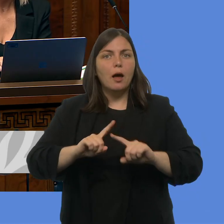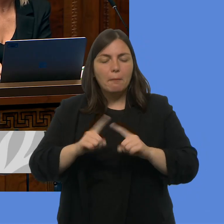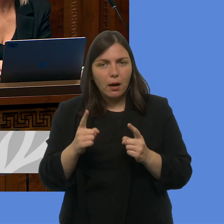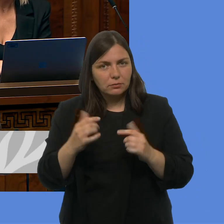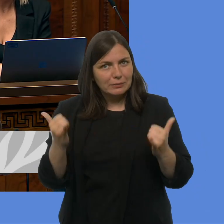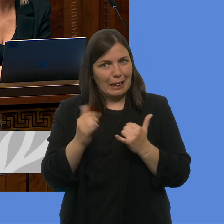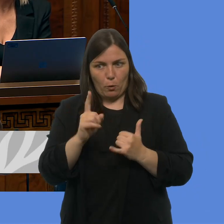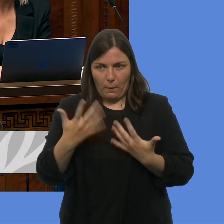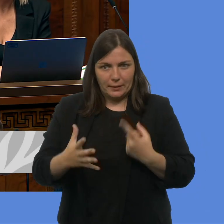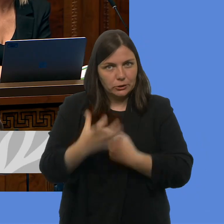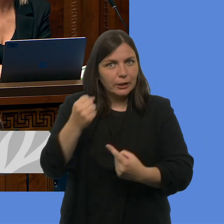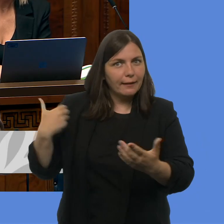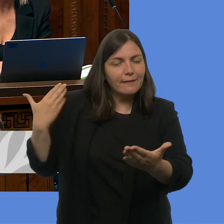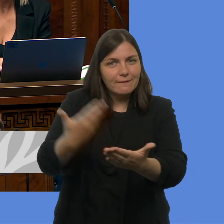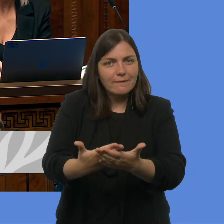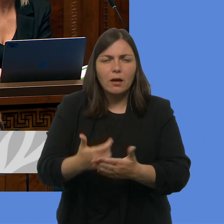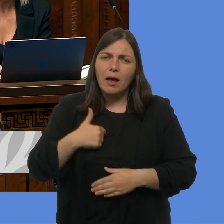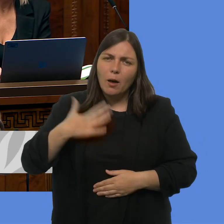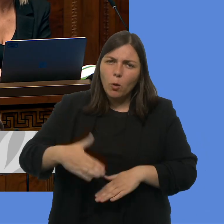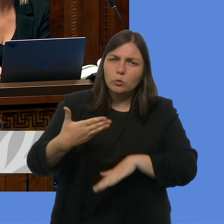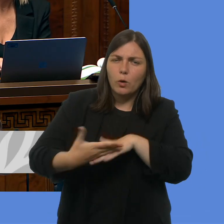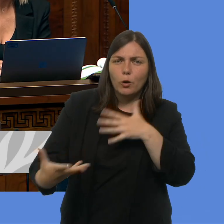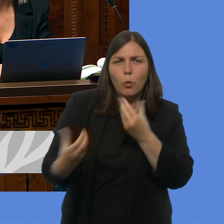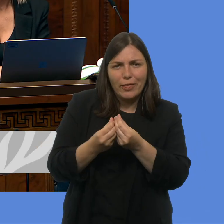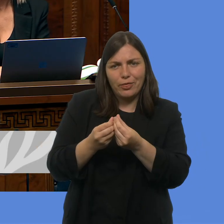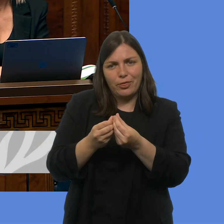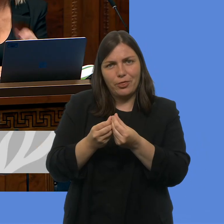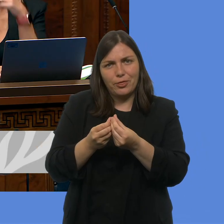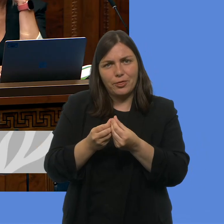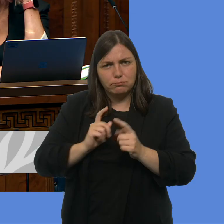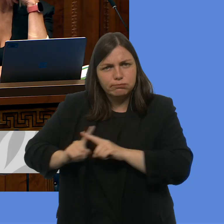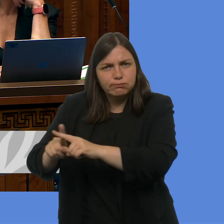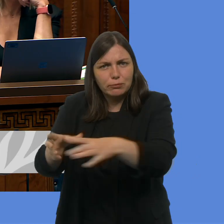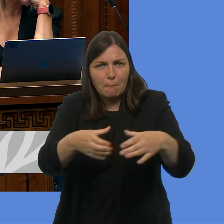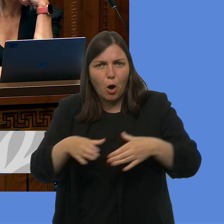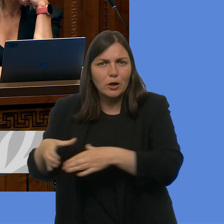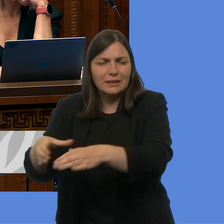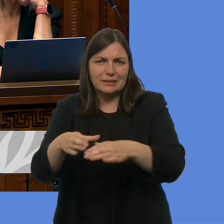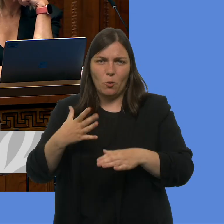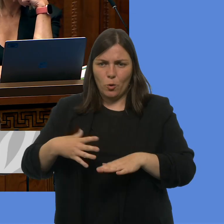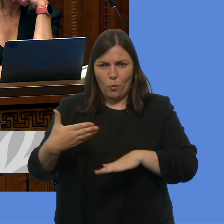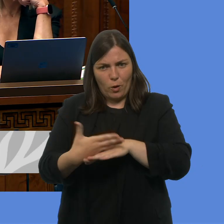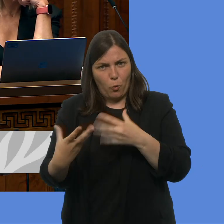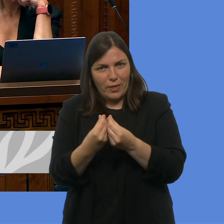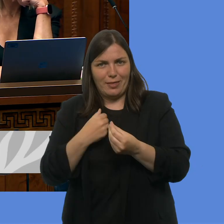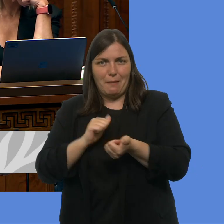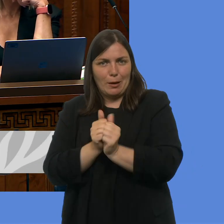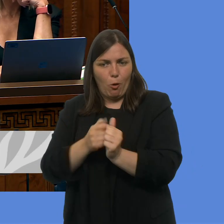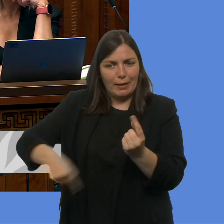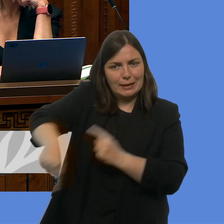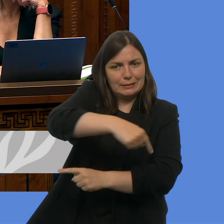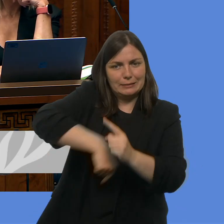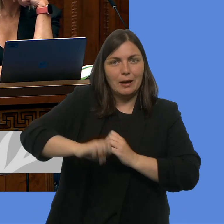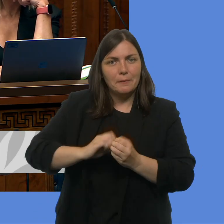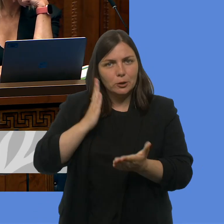development. So in that regard, I want to work with all parties. I want to work with executive colleagues, ensuring that the Irish language is